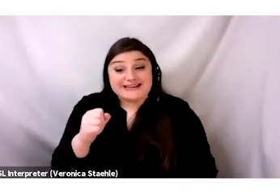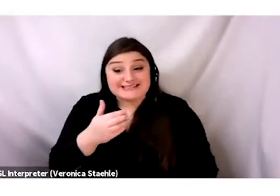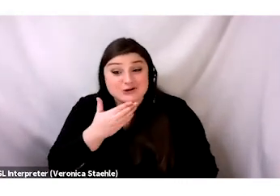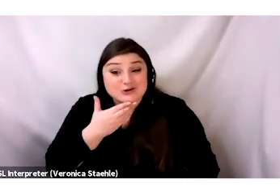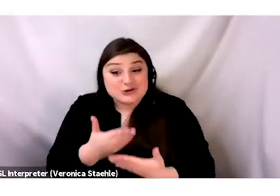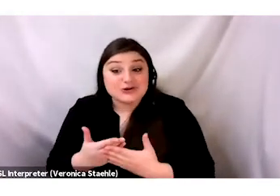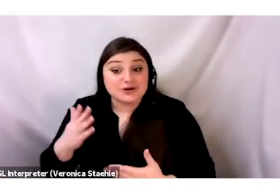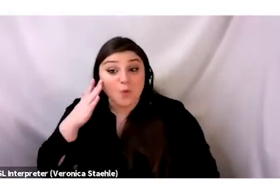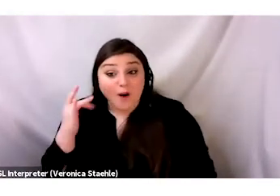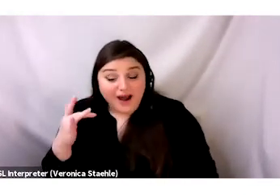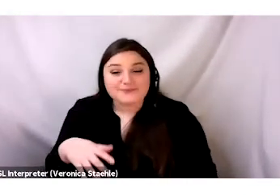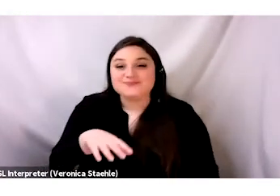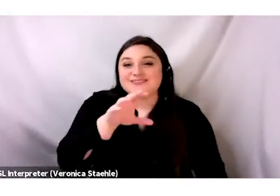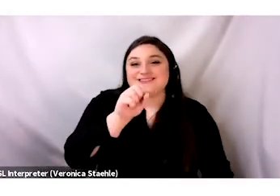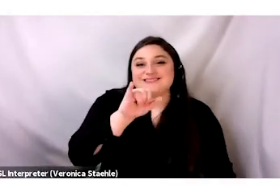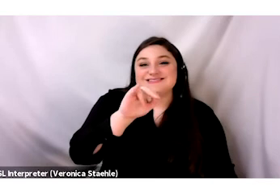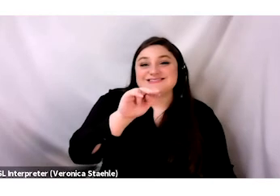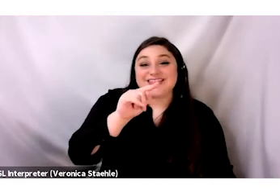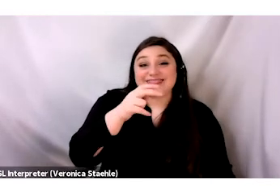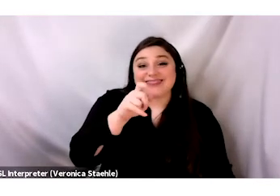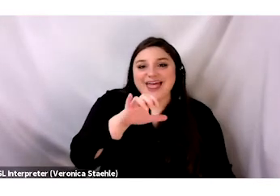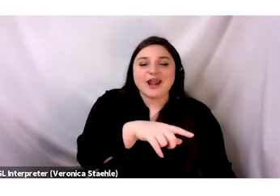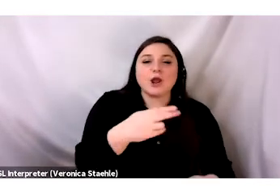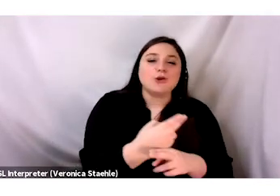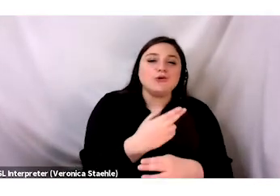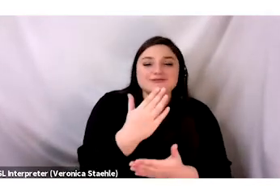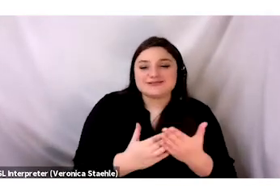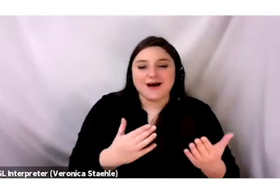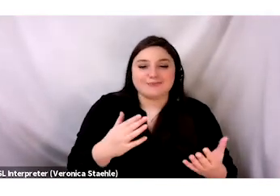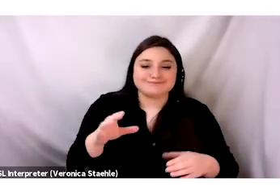microplastics into water systems.